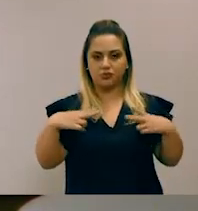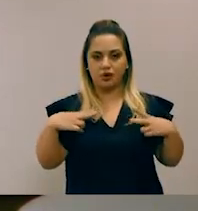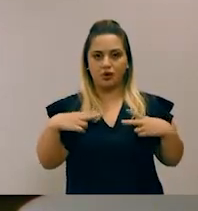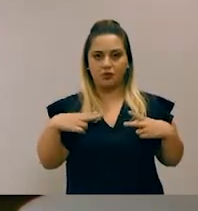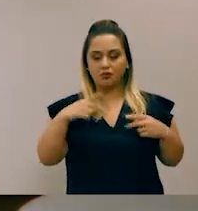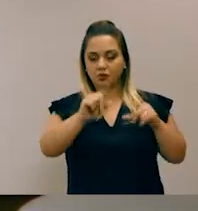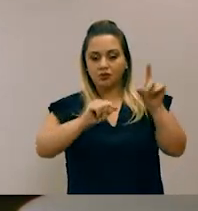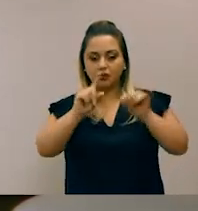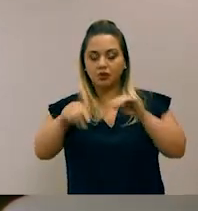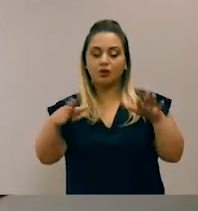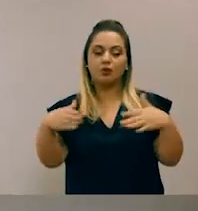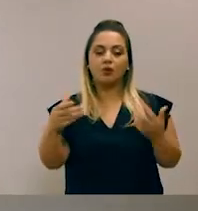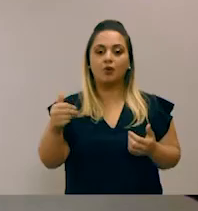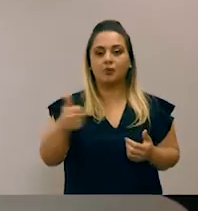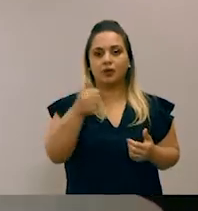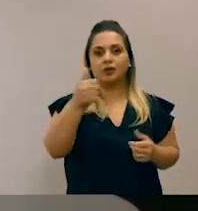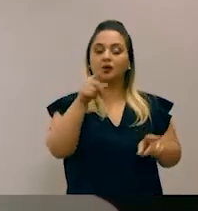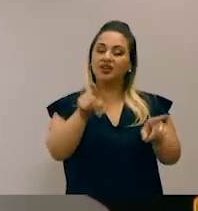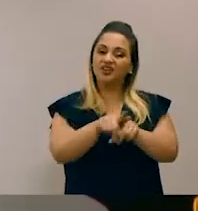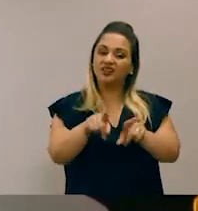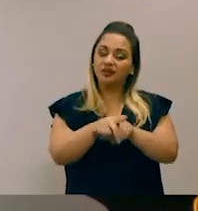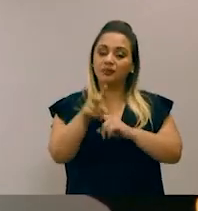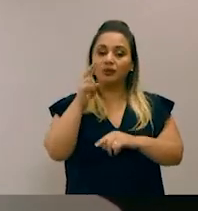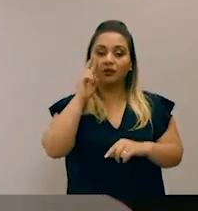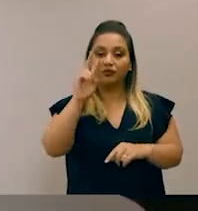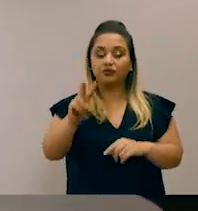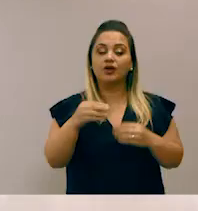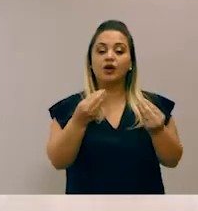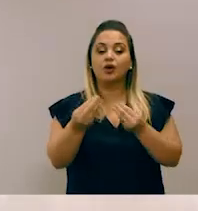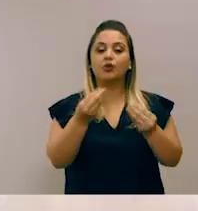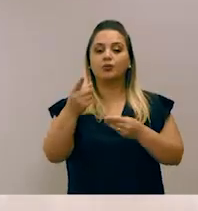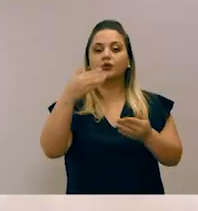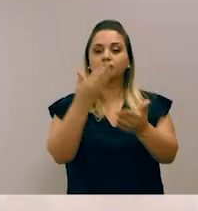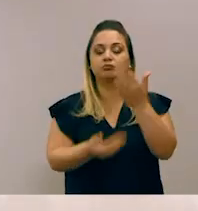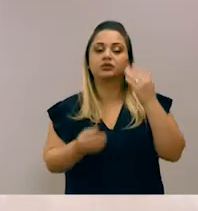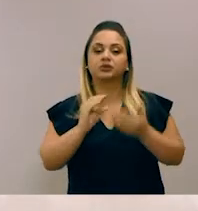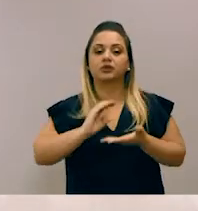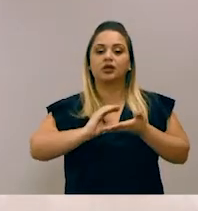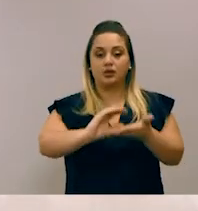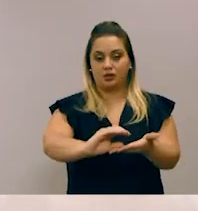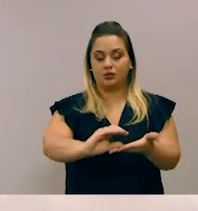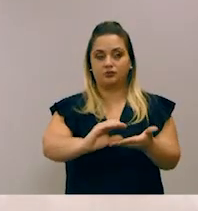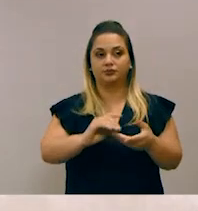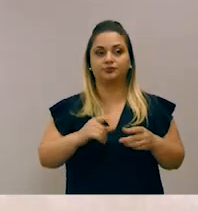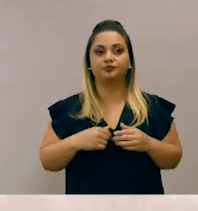a tool for the process of recuperating the money for the public